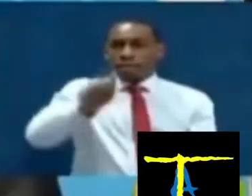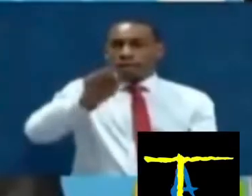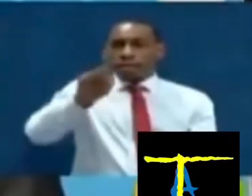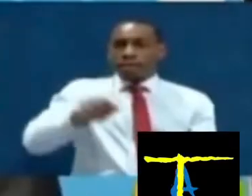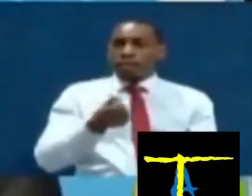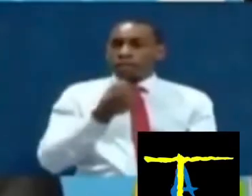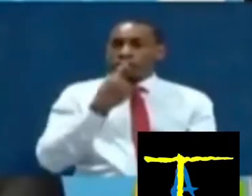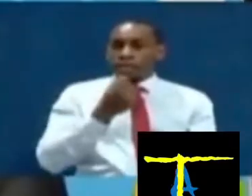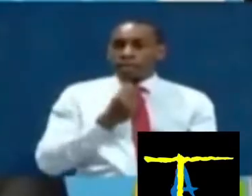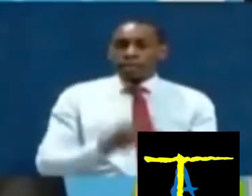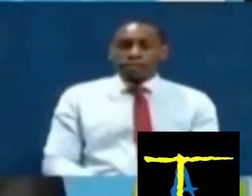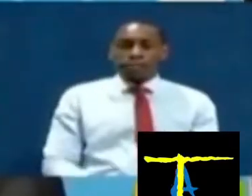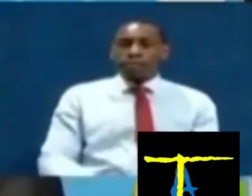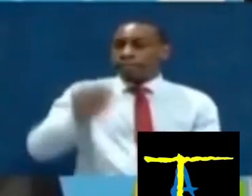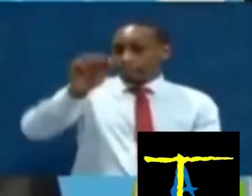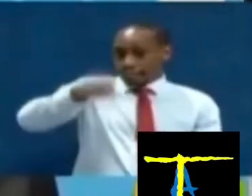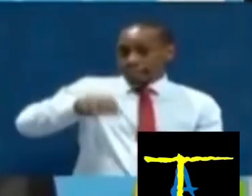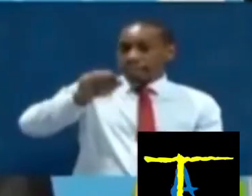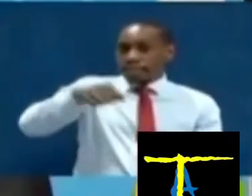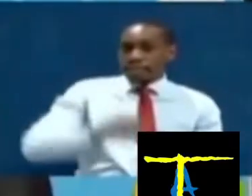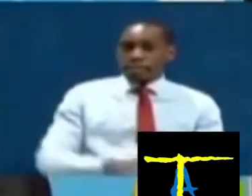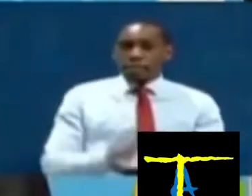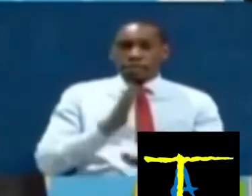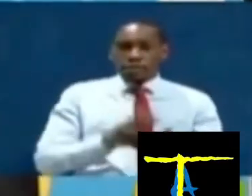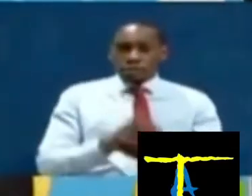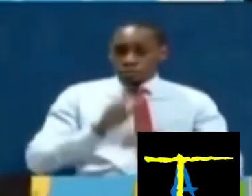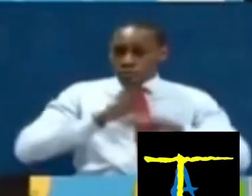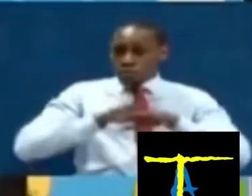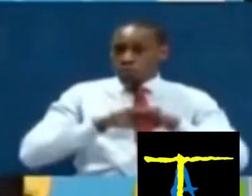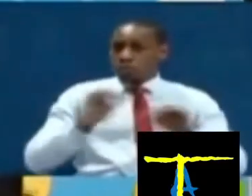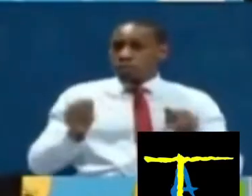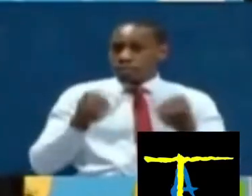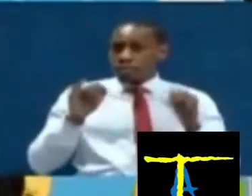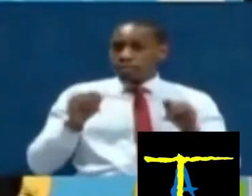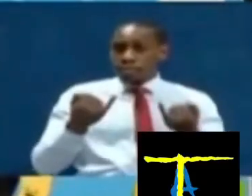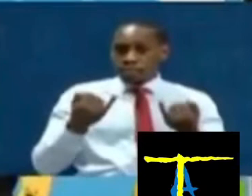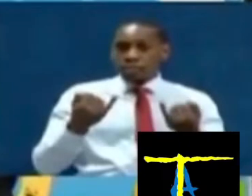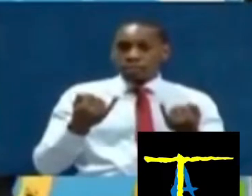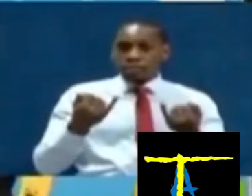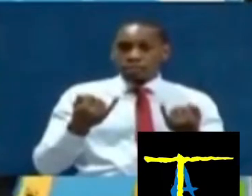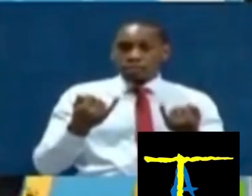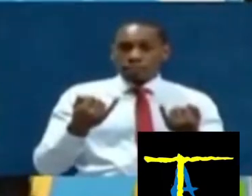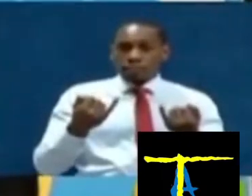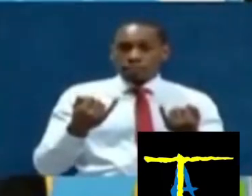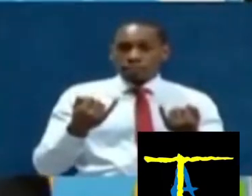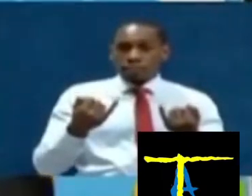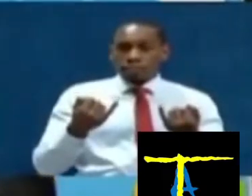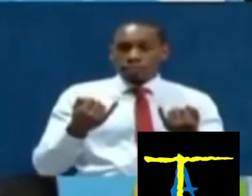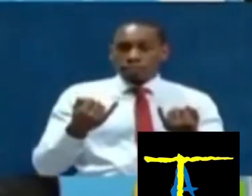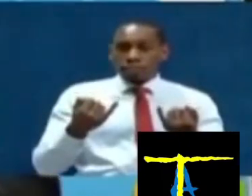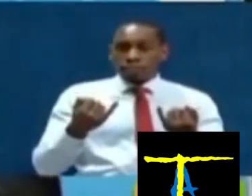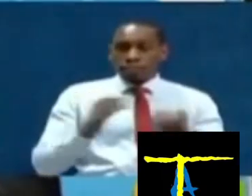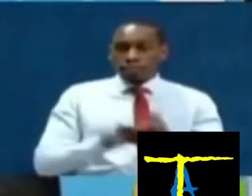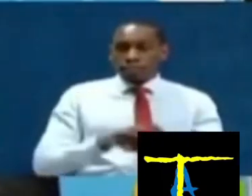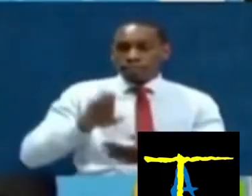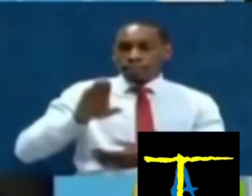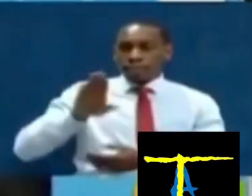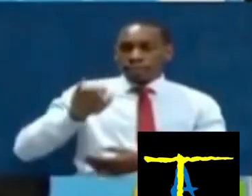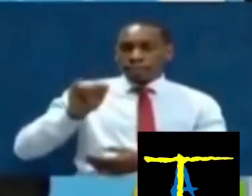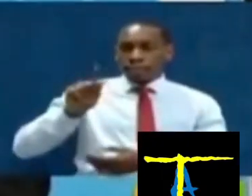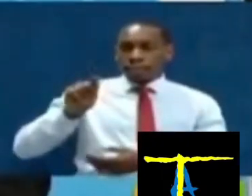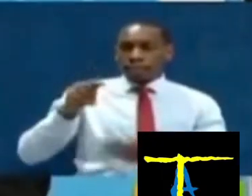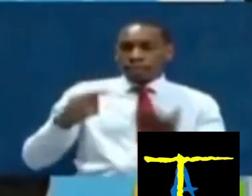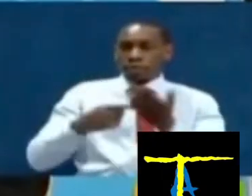The vaccines, yes, something exciting coming from Moderna, which is a biotechnology company in